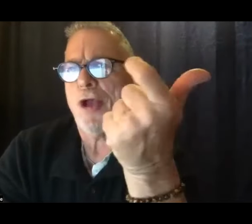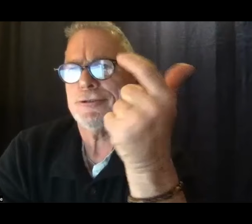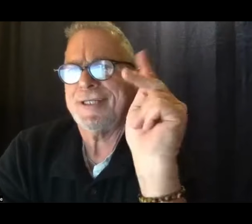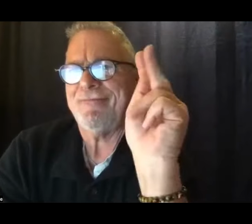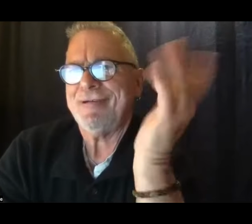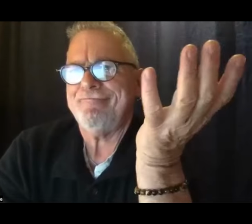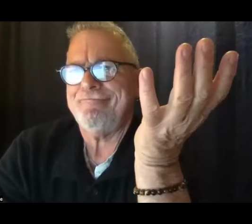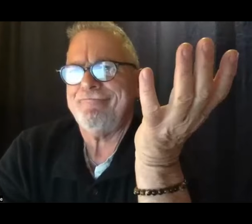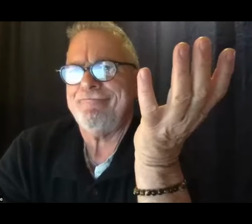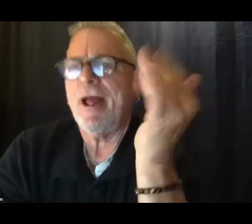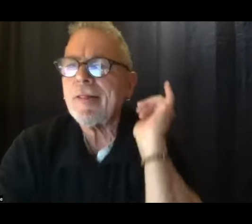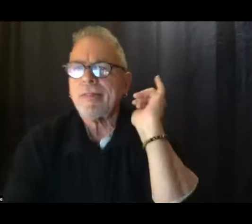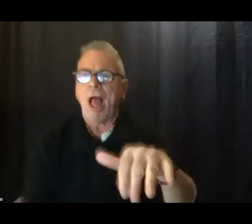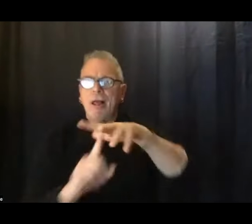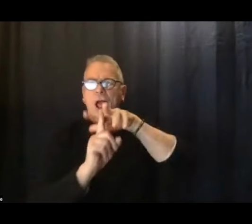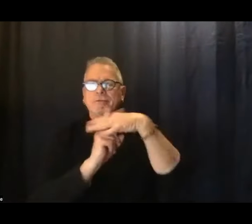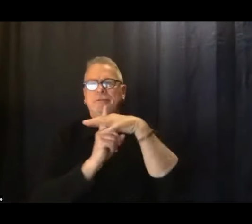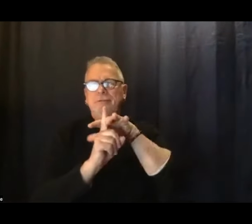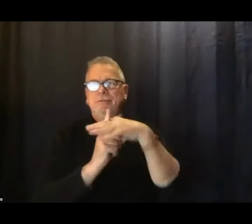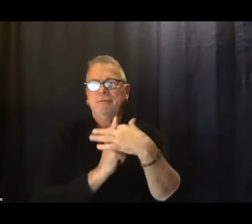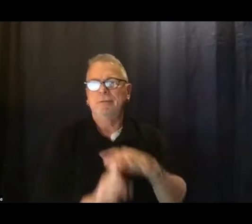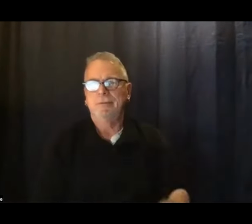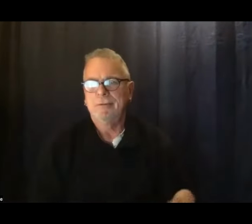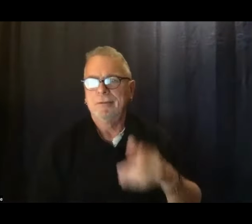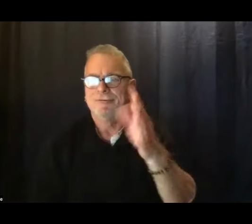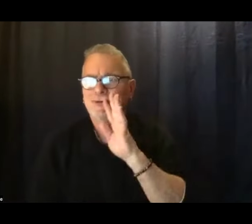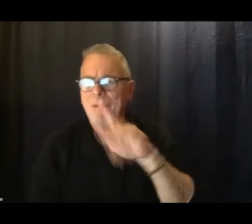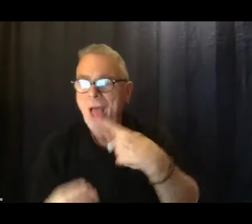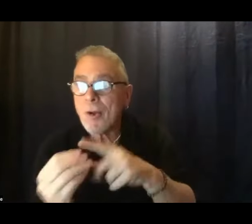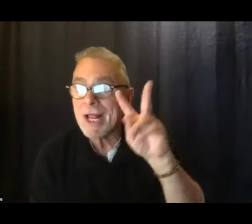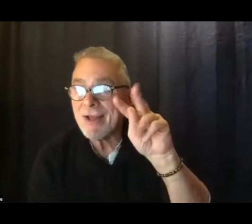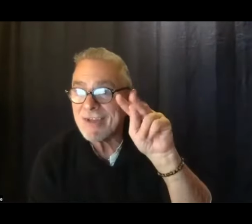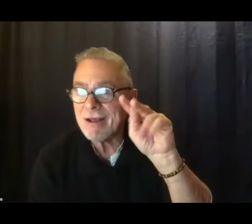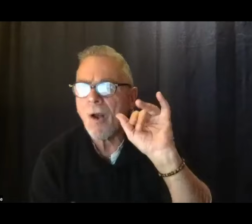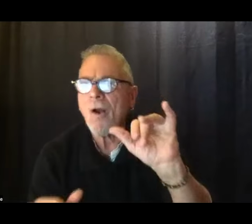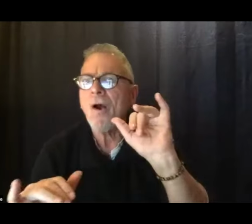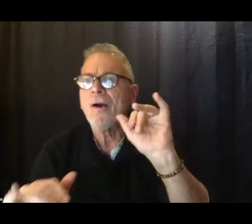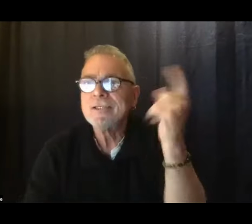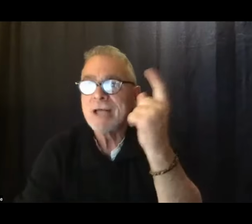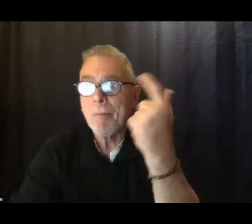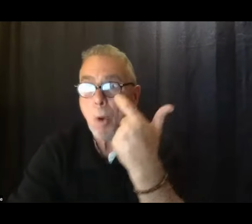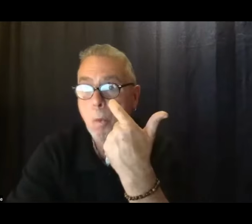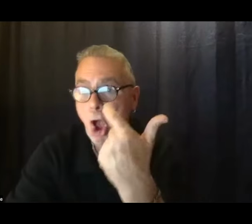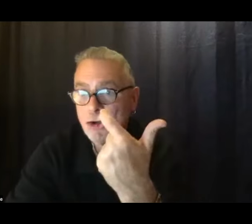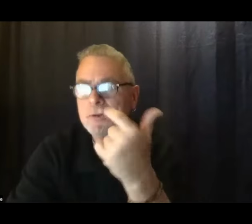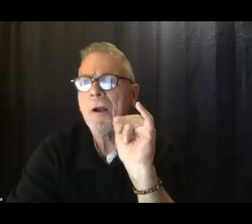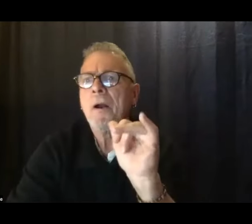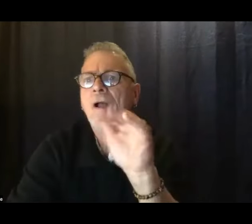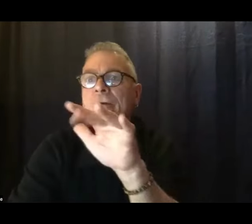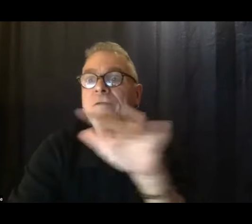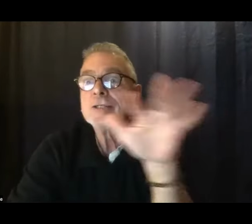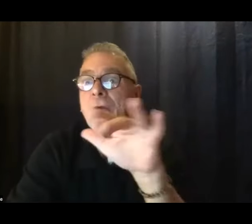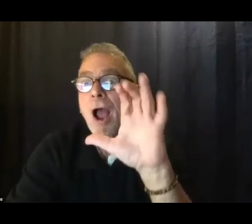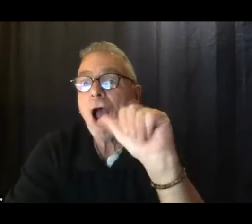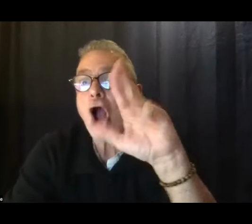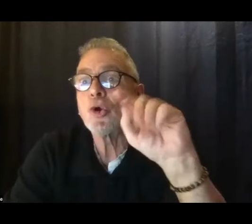cartoons. And who's watching TV? That's your context. You know, I'm talking about TV,